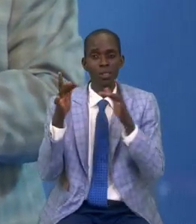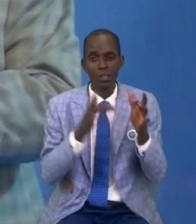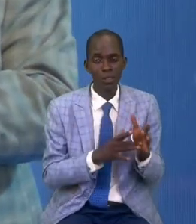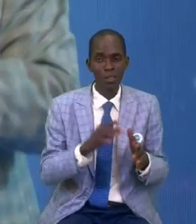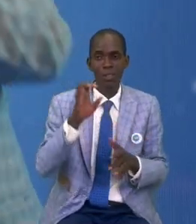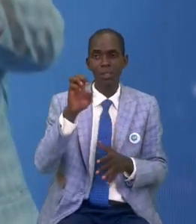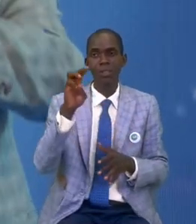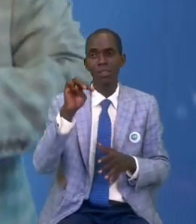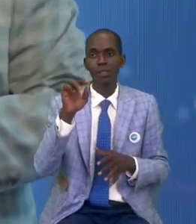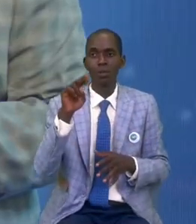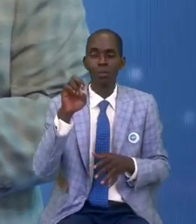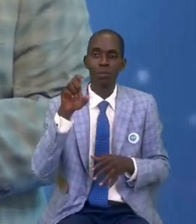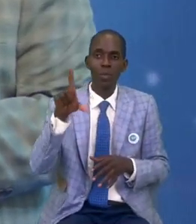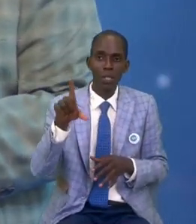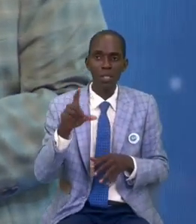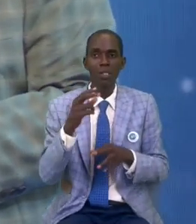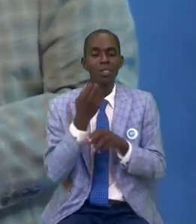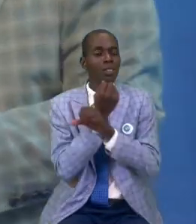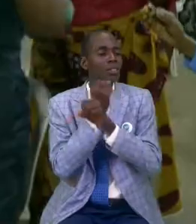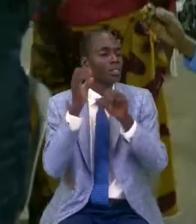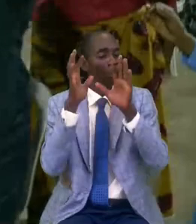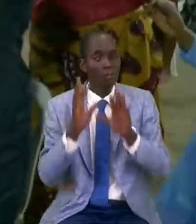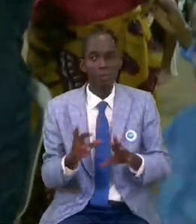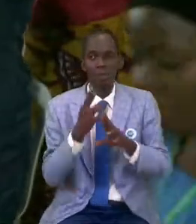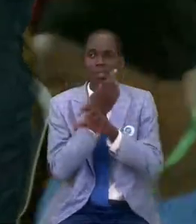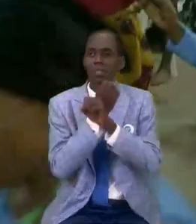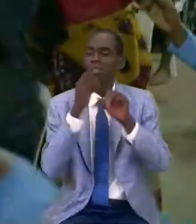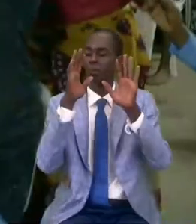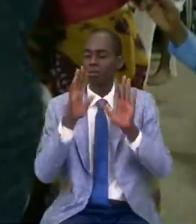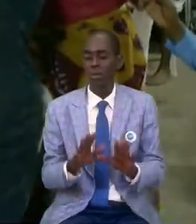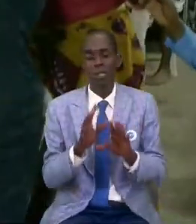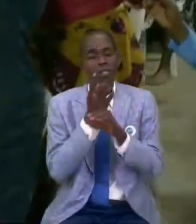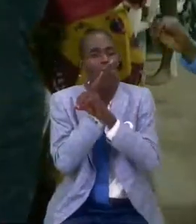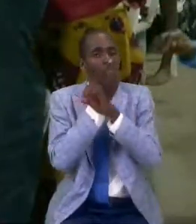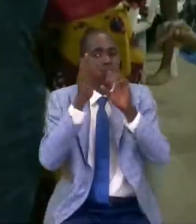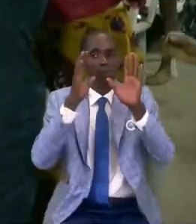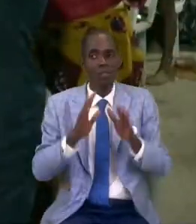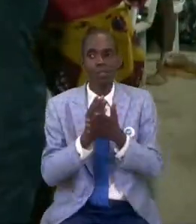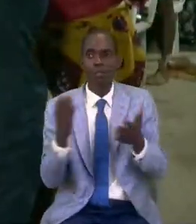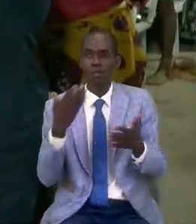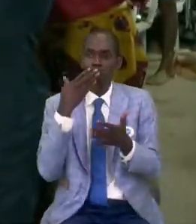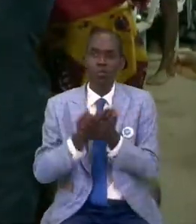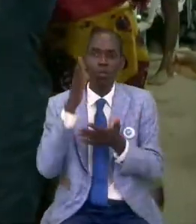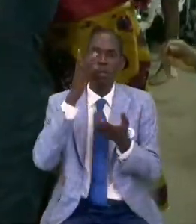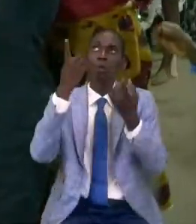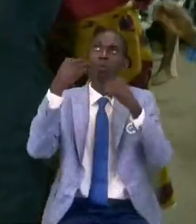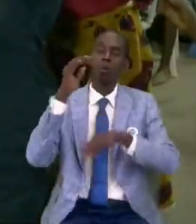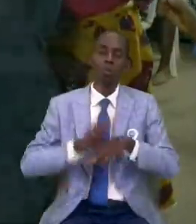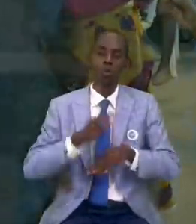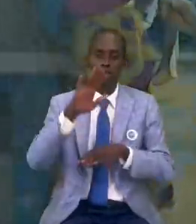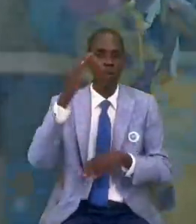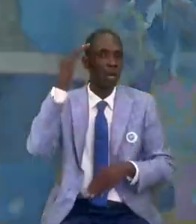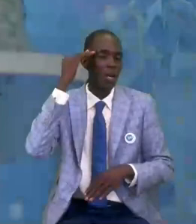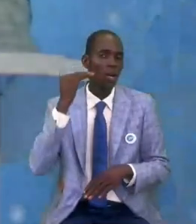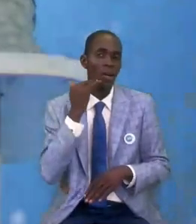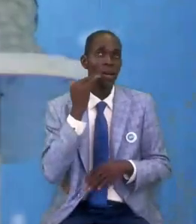Deliverer, something good will drop on your head. Heaven is ready for you now.